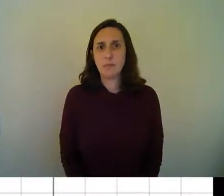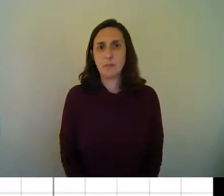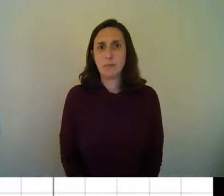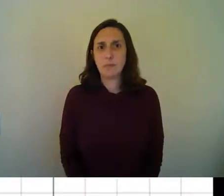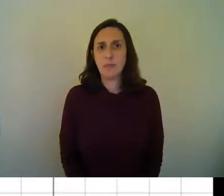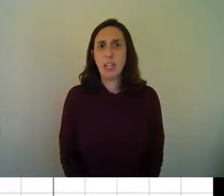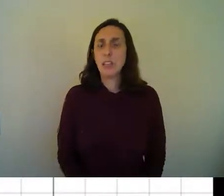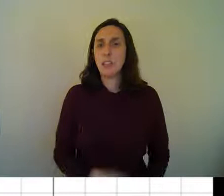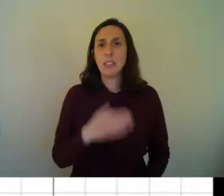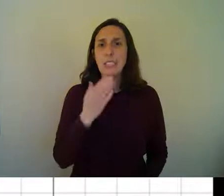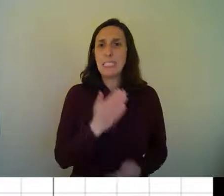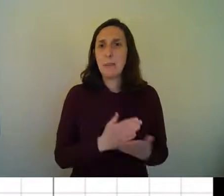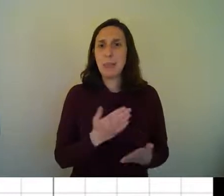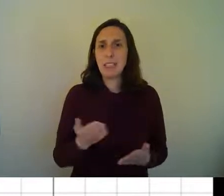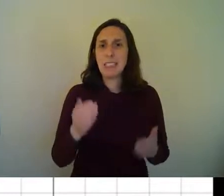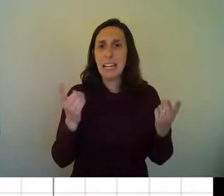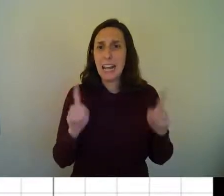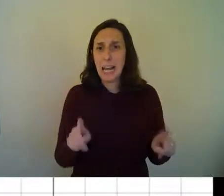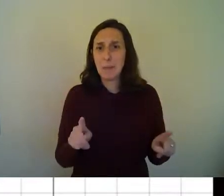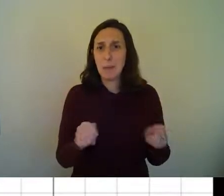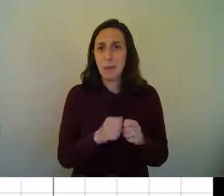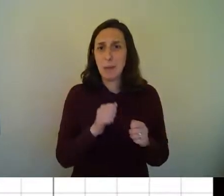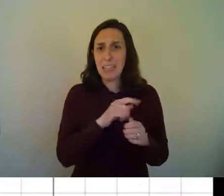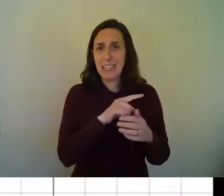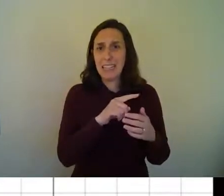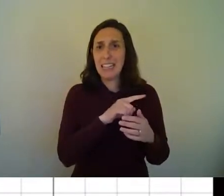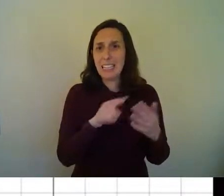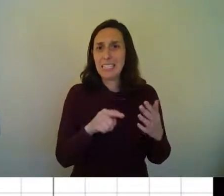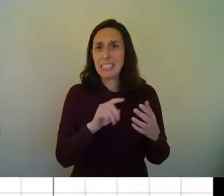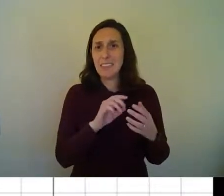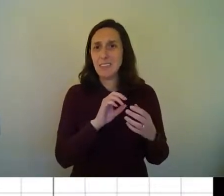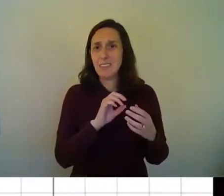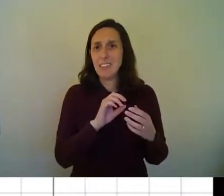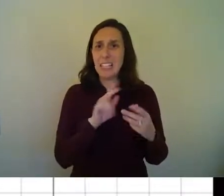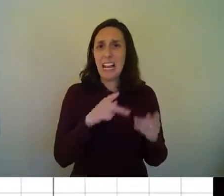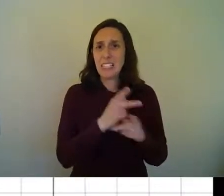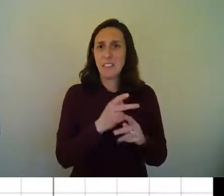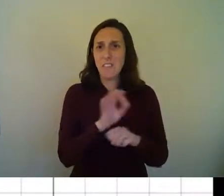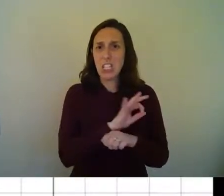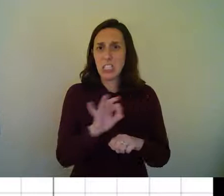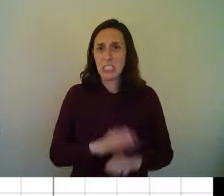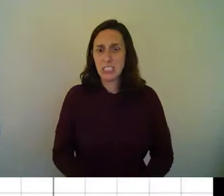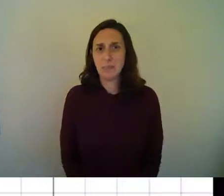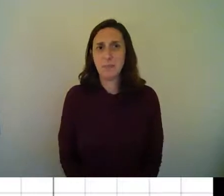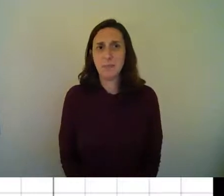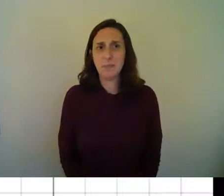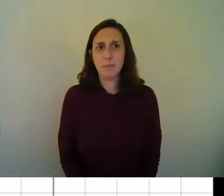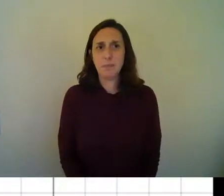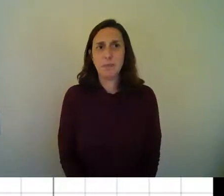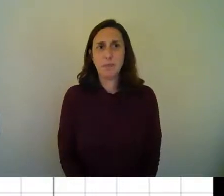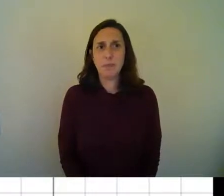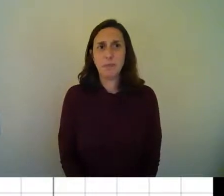happen with these types of numbers, or with these types of functions. And so I'm going to put